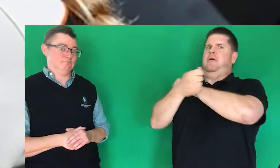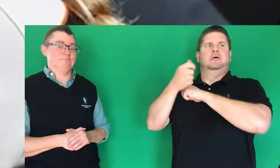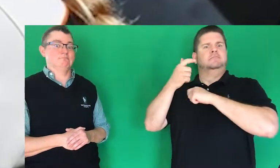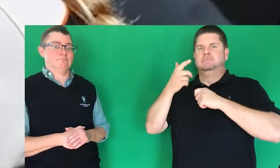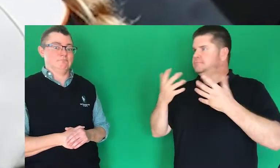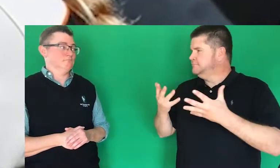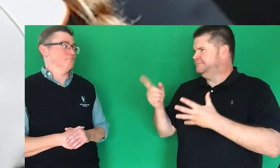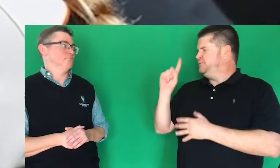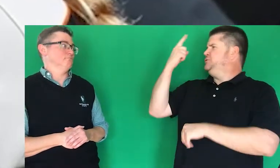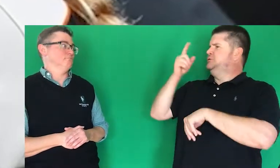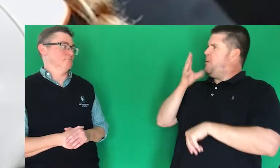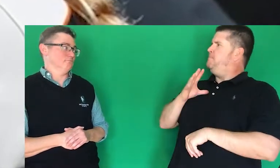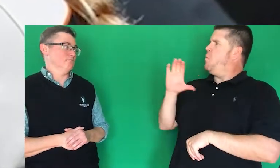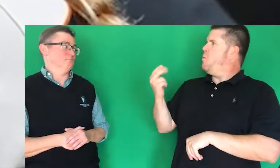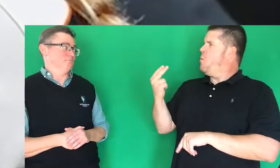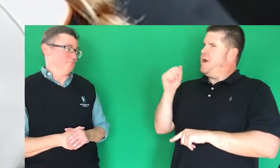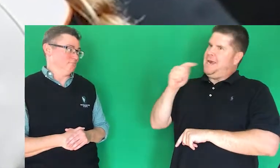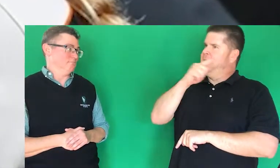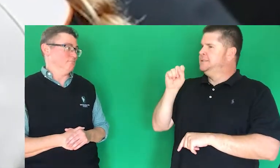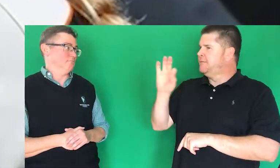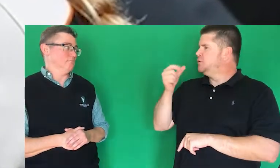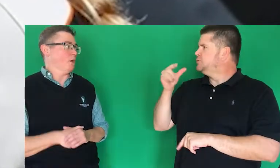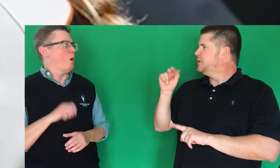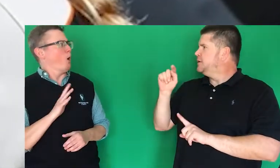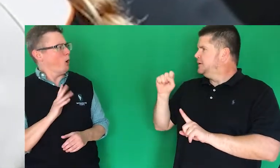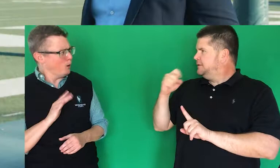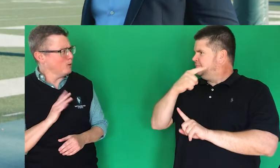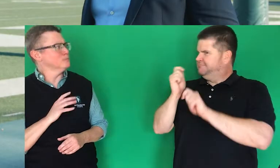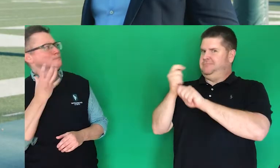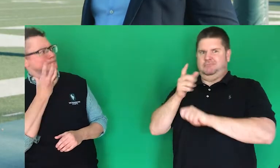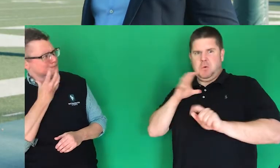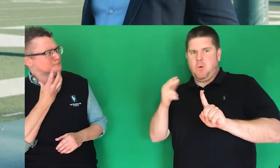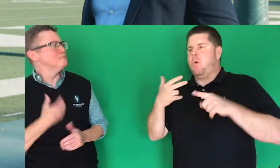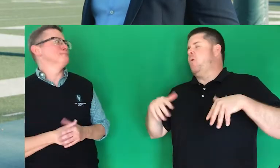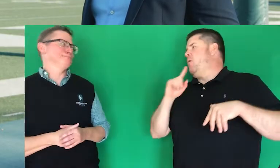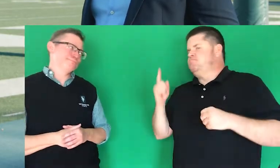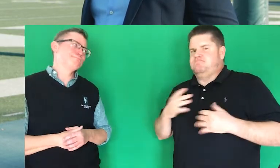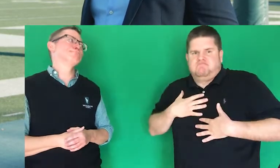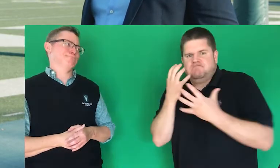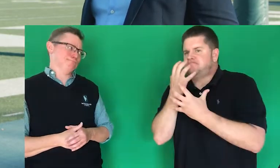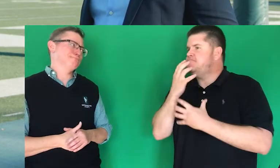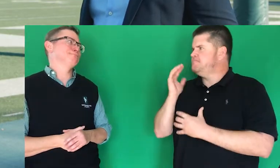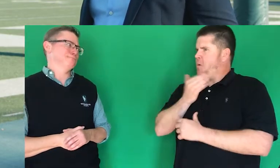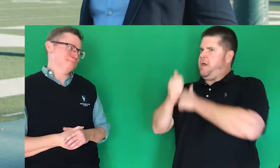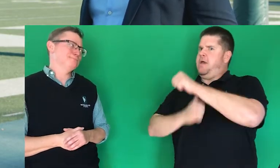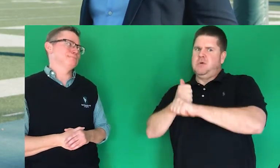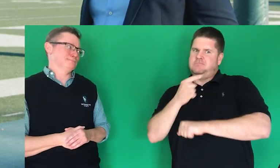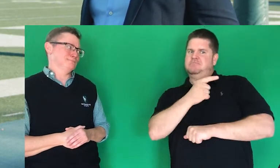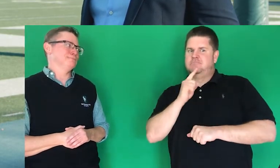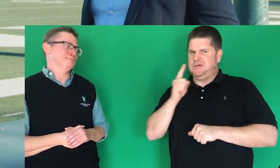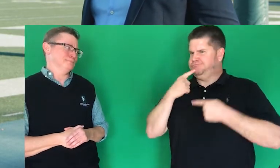with her role as a coach, first female coach for the San Francisco Giants. So it's amazing what our alumni, our student athlete